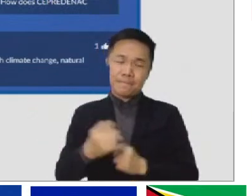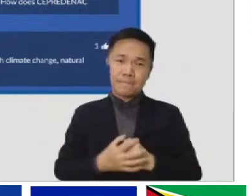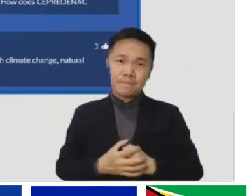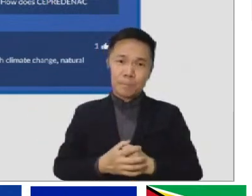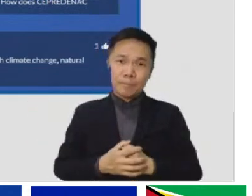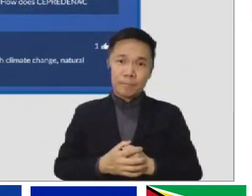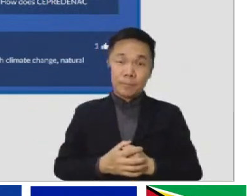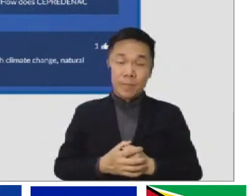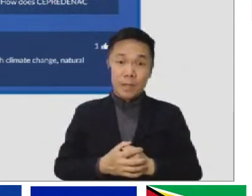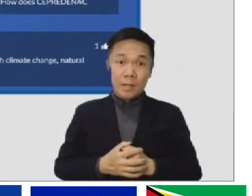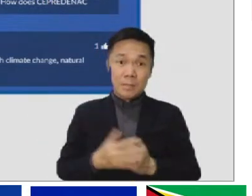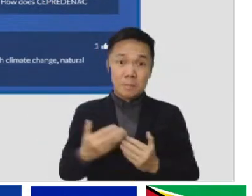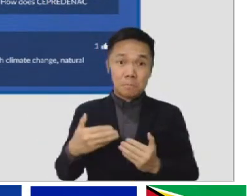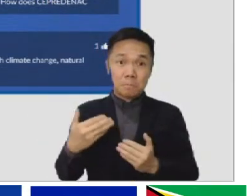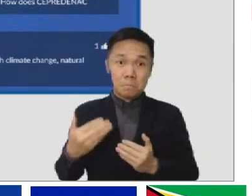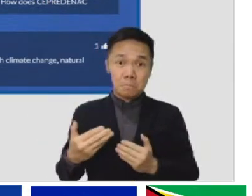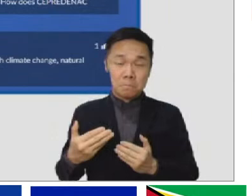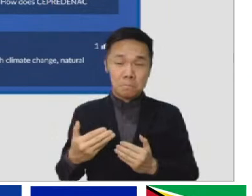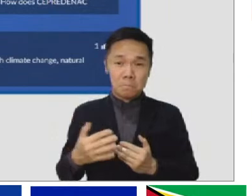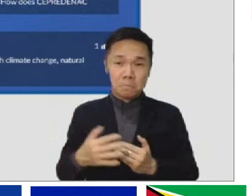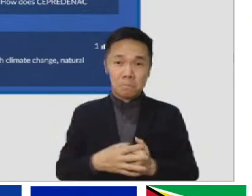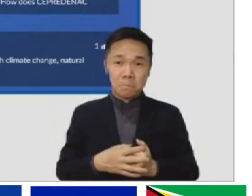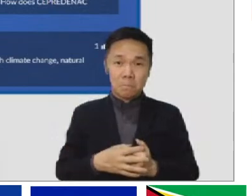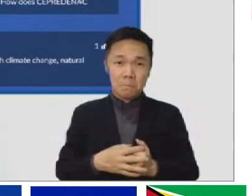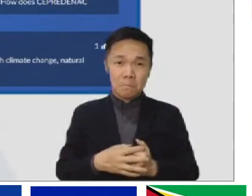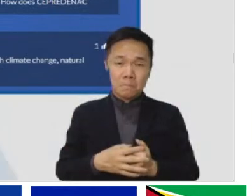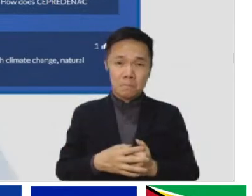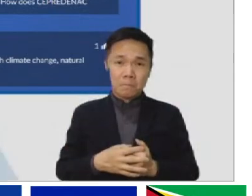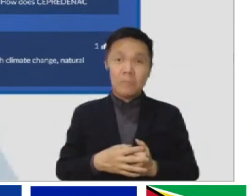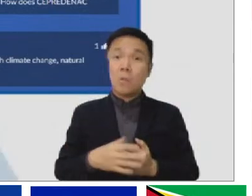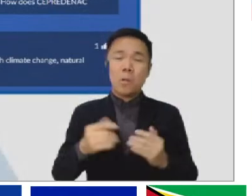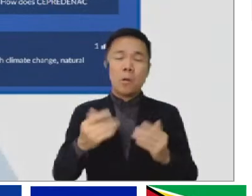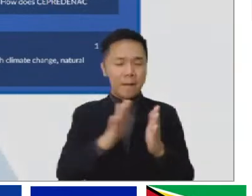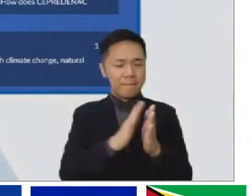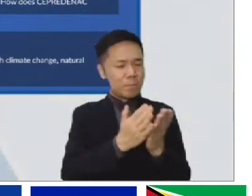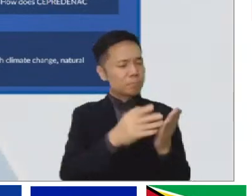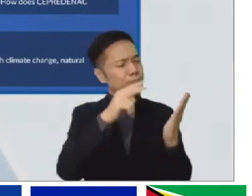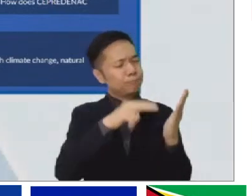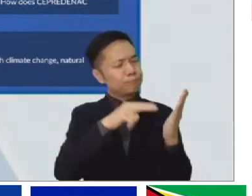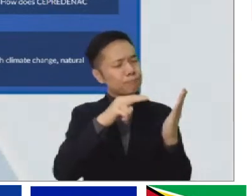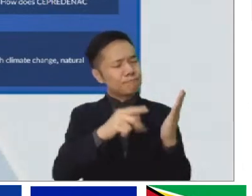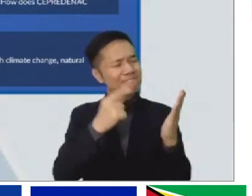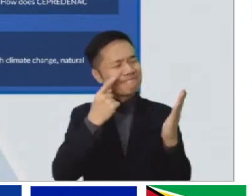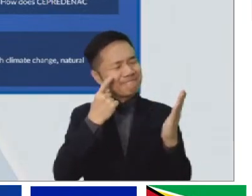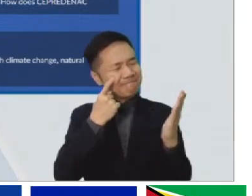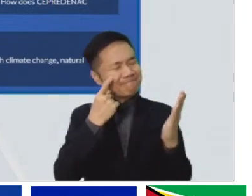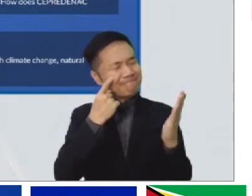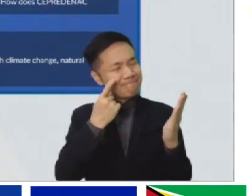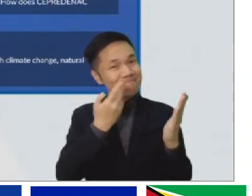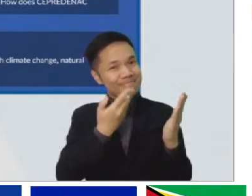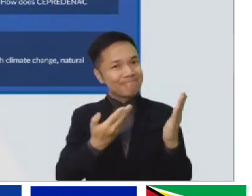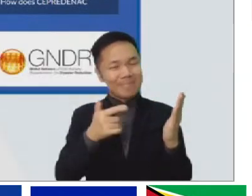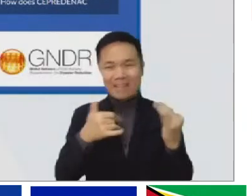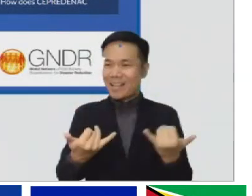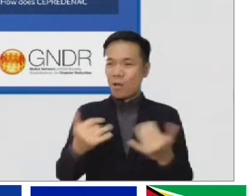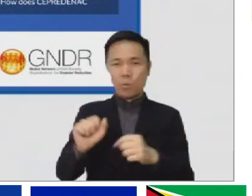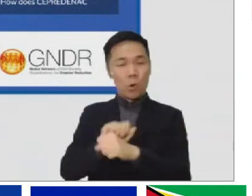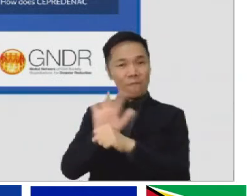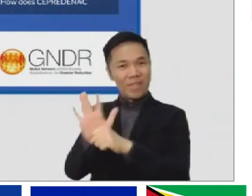we've read often in the current COVID situation in many parts of the